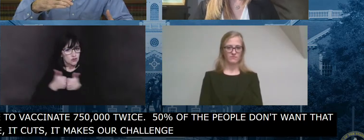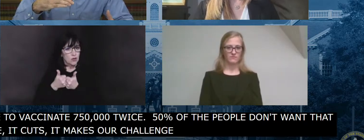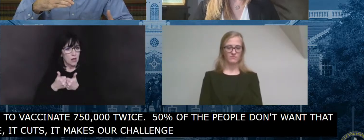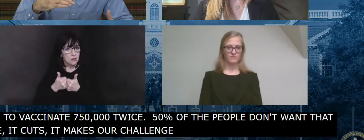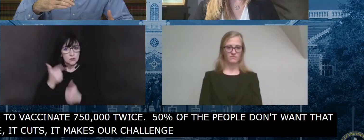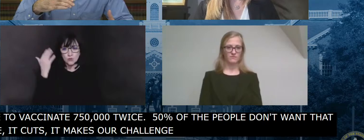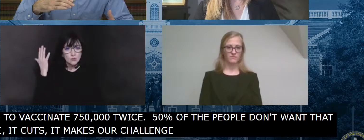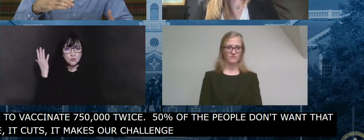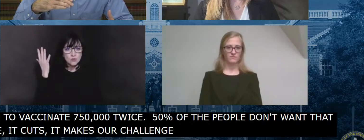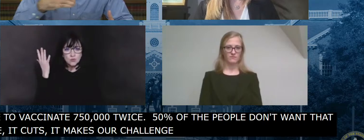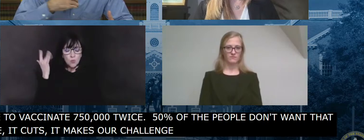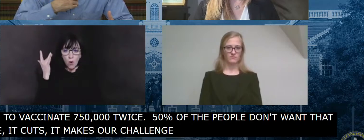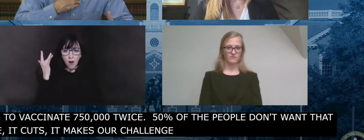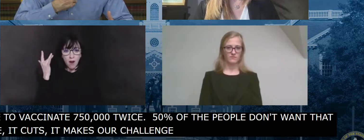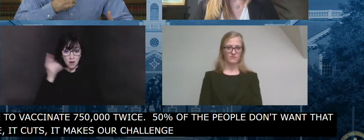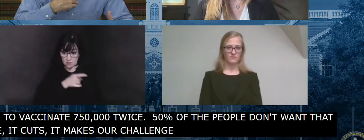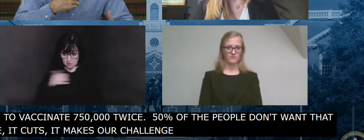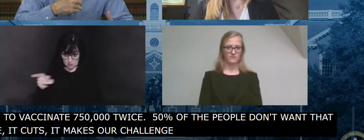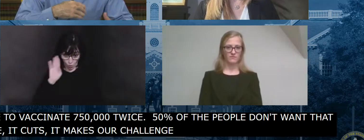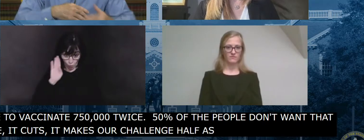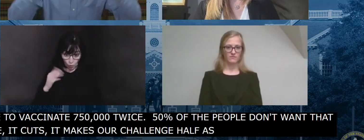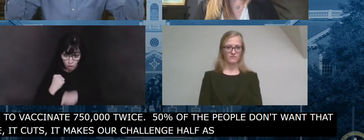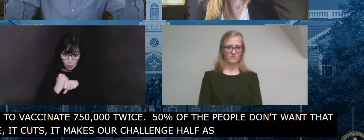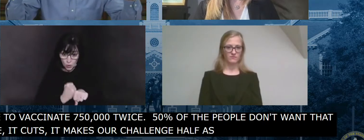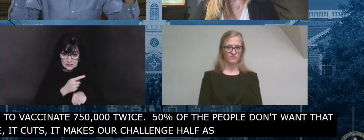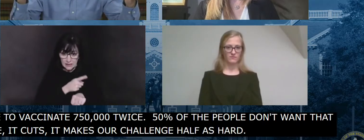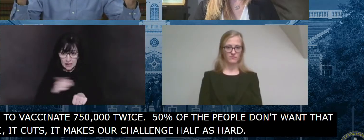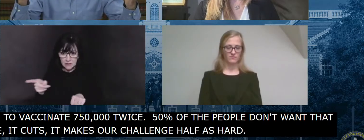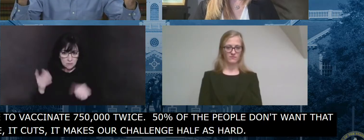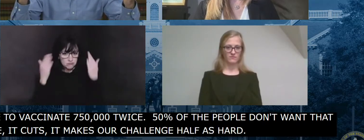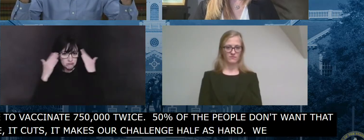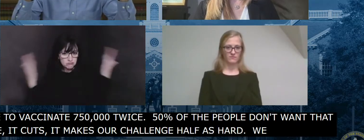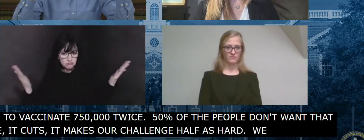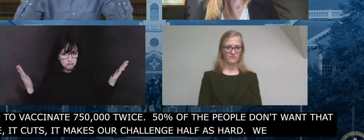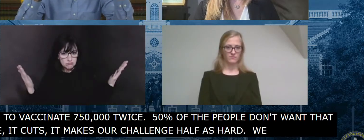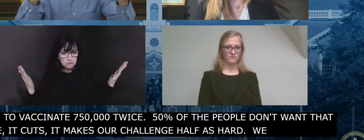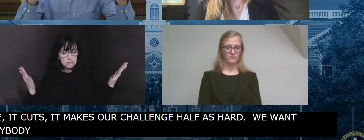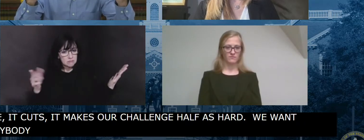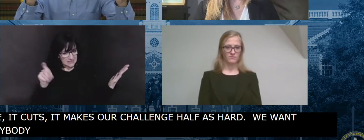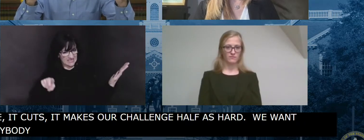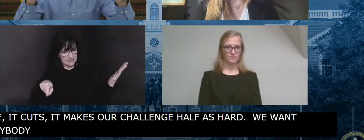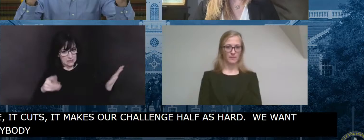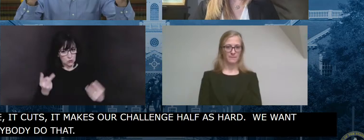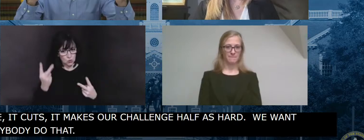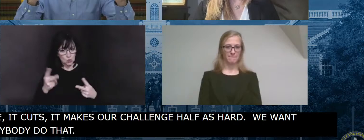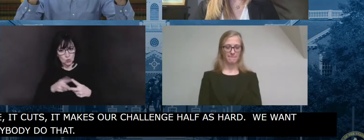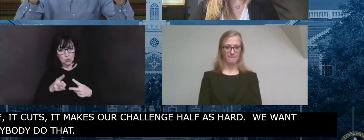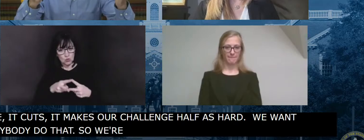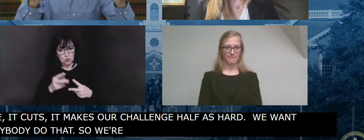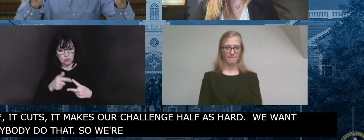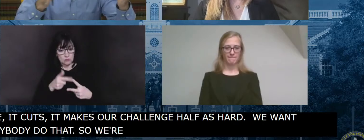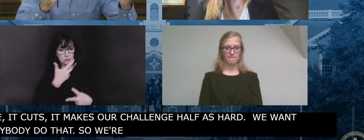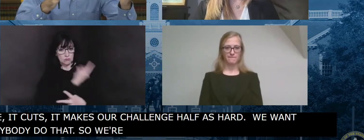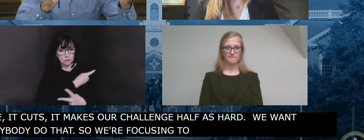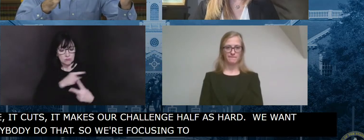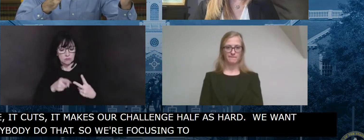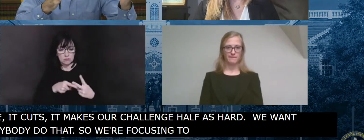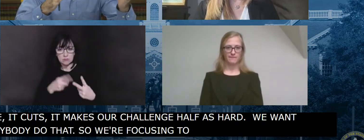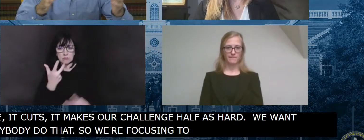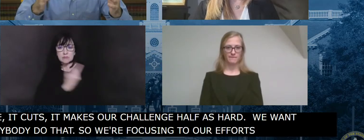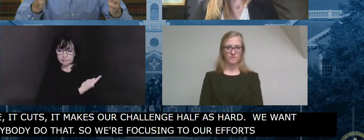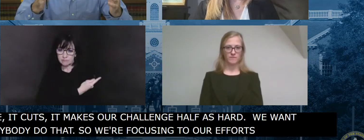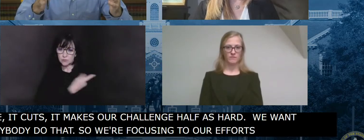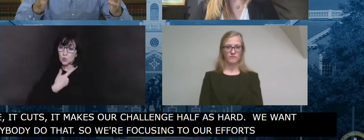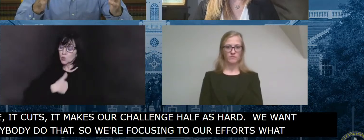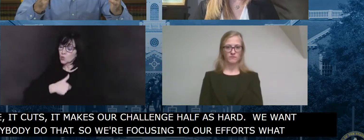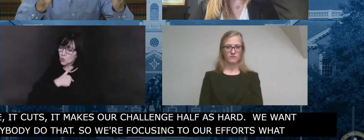half as hard, right? We want everybody to do that. So we're focusing our efforts, what it takes with